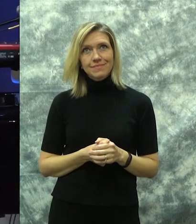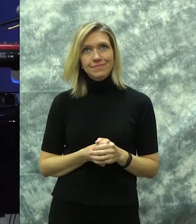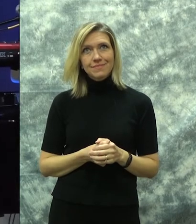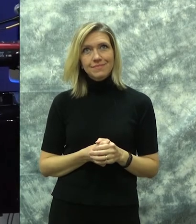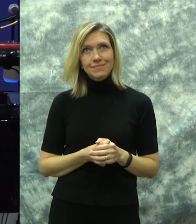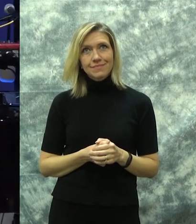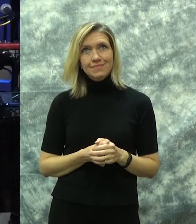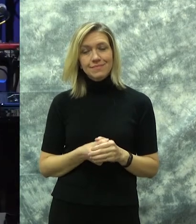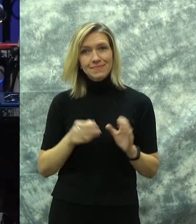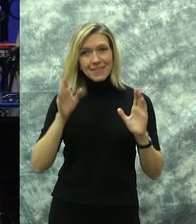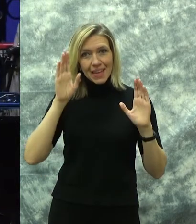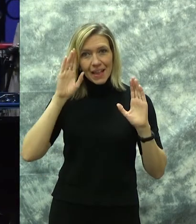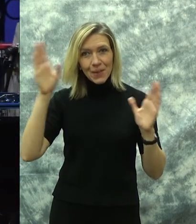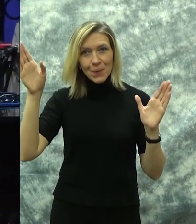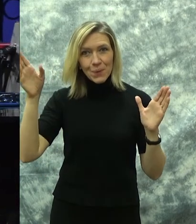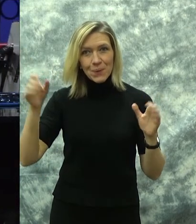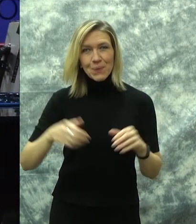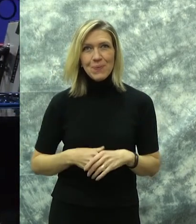Hello.